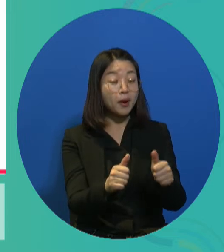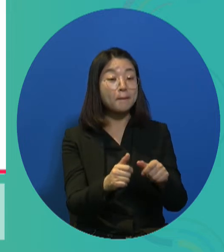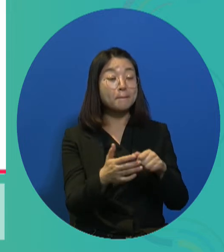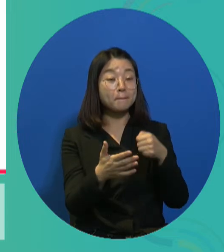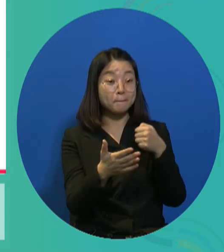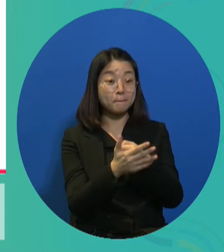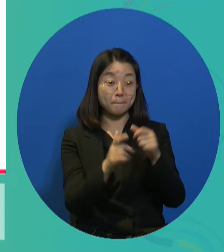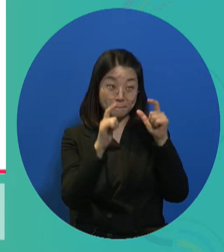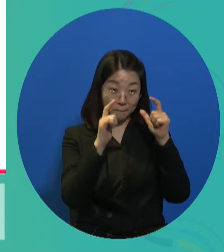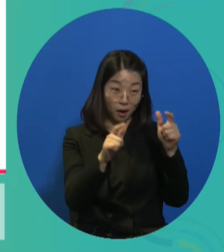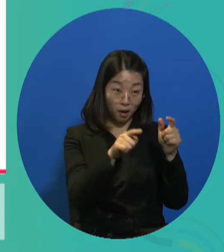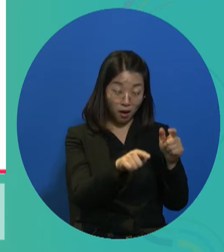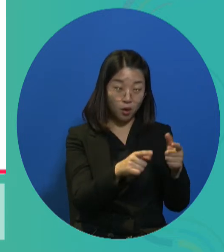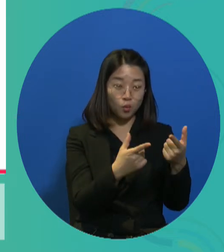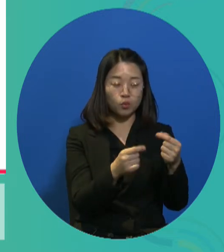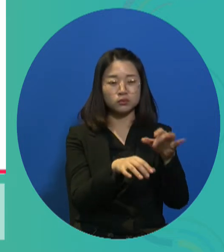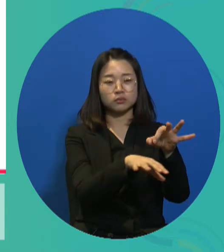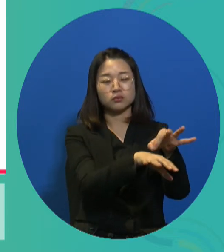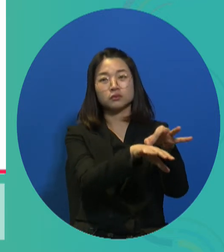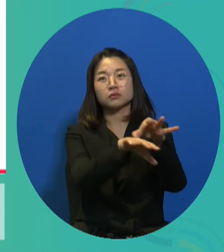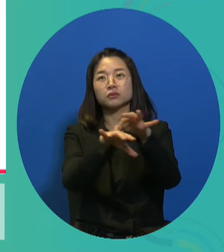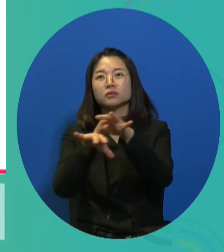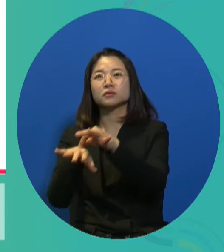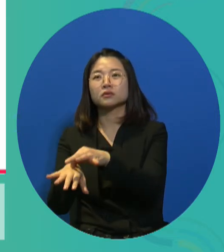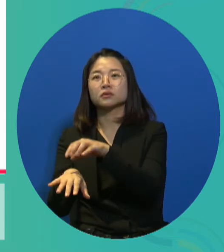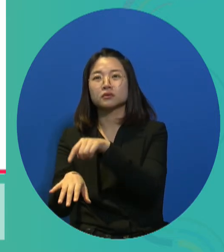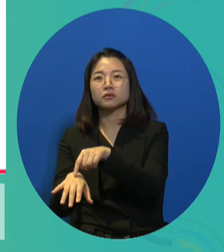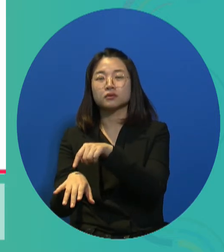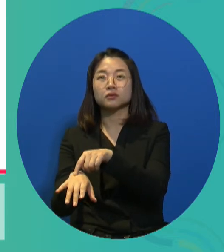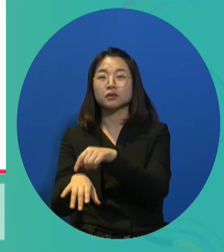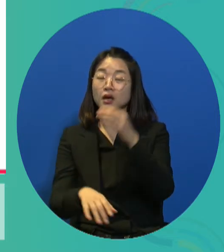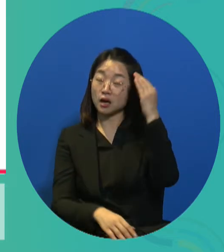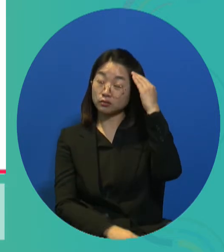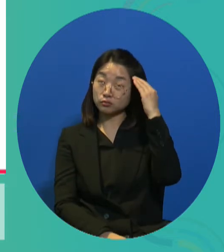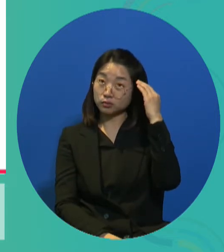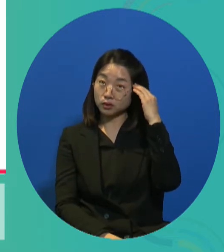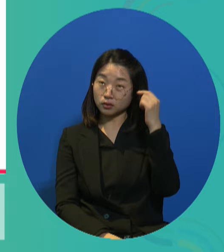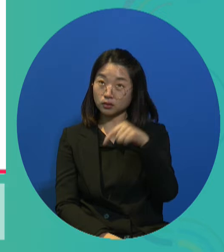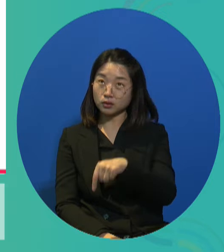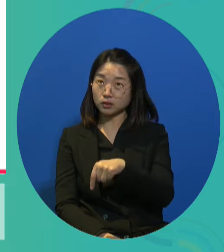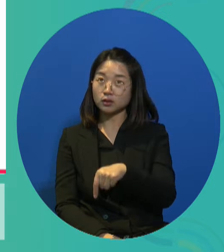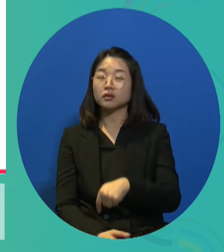conventions optional protocols have been